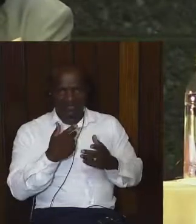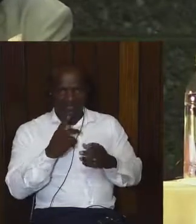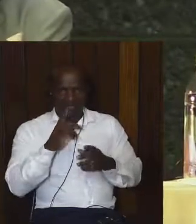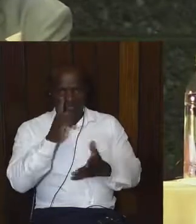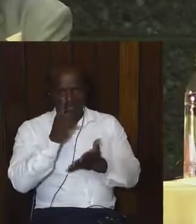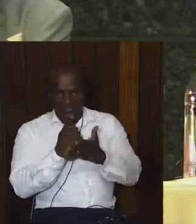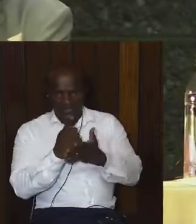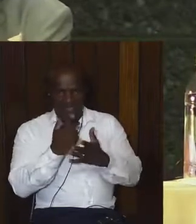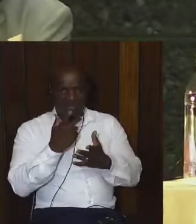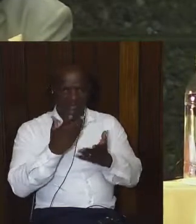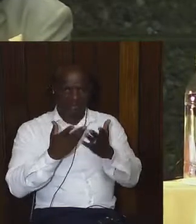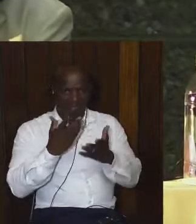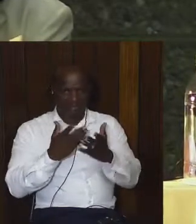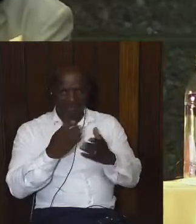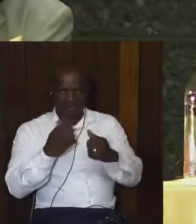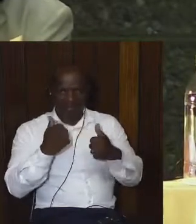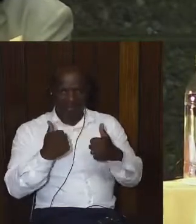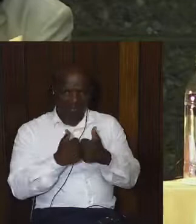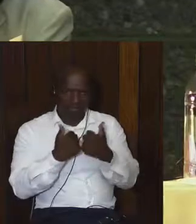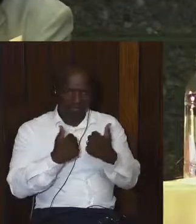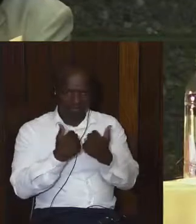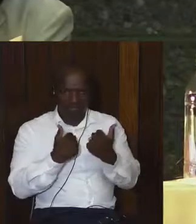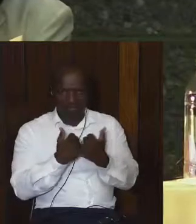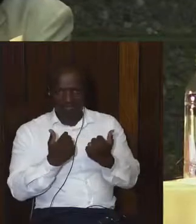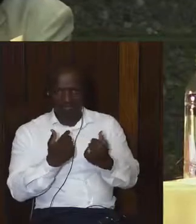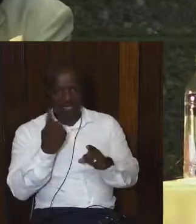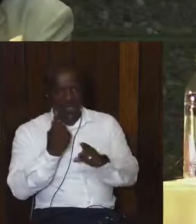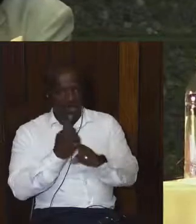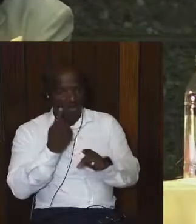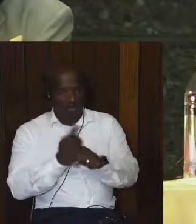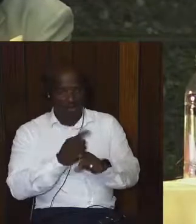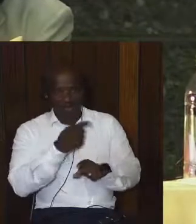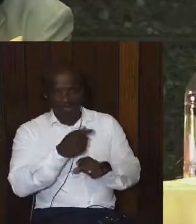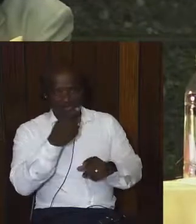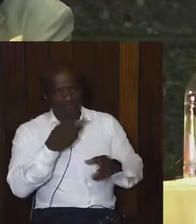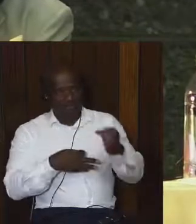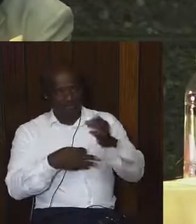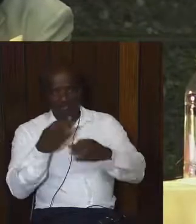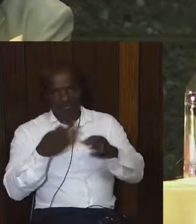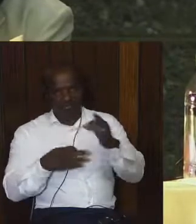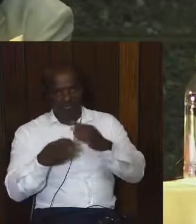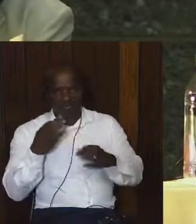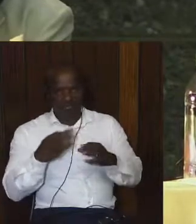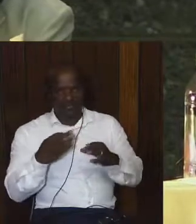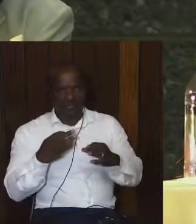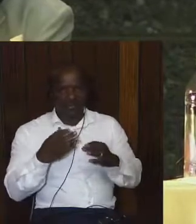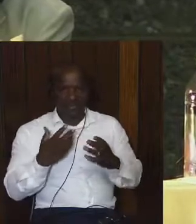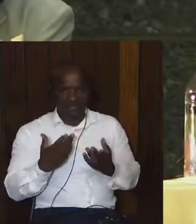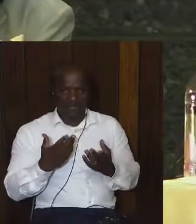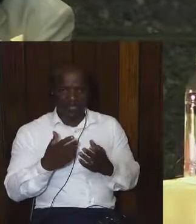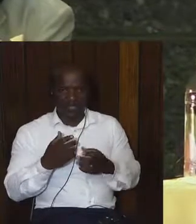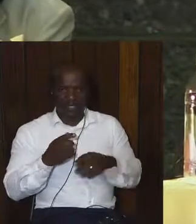been problems. So they are always in engagements with us, and they can further explain that by the time they come to talk about their responses,